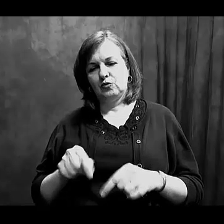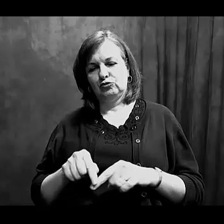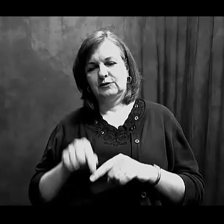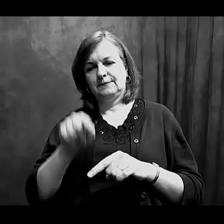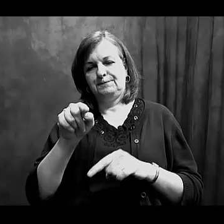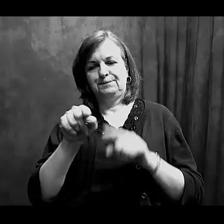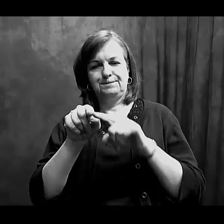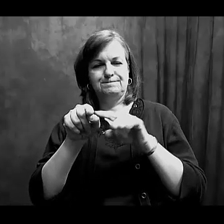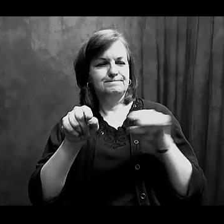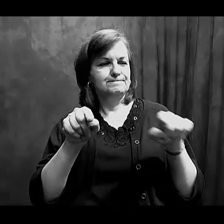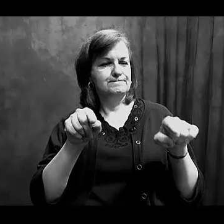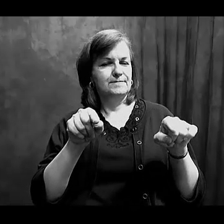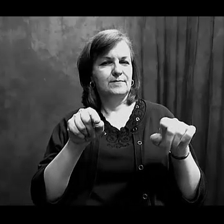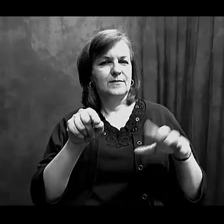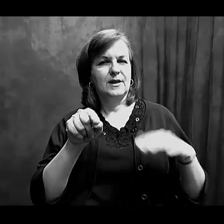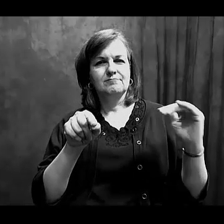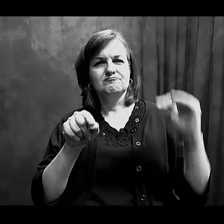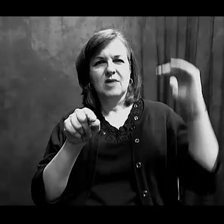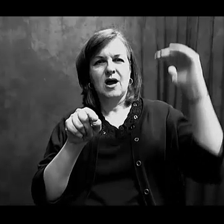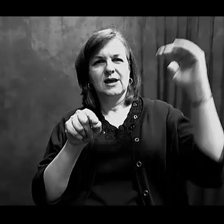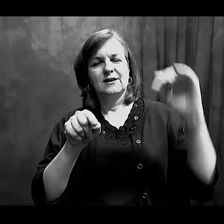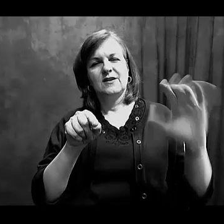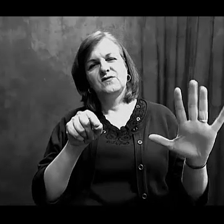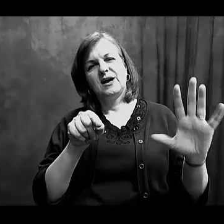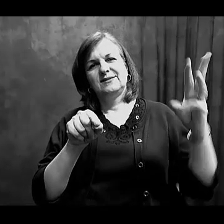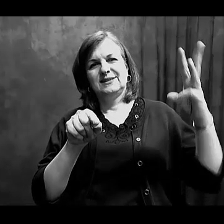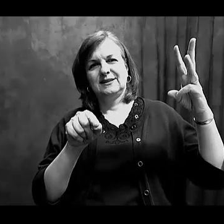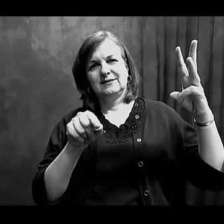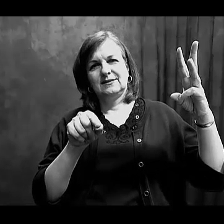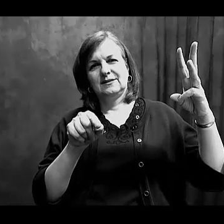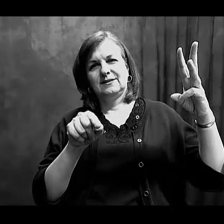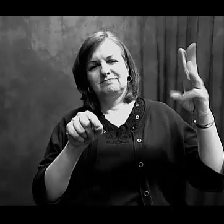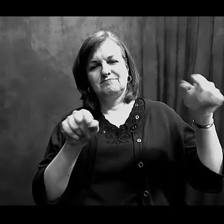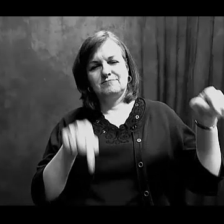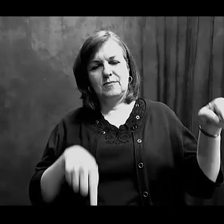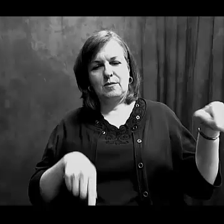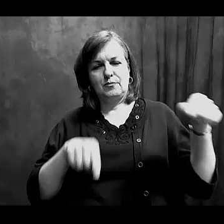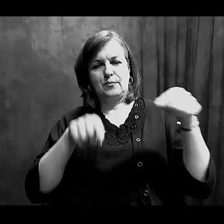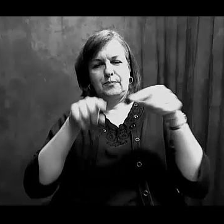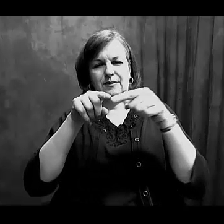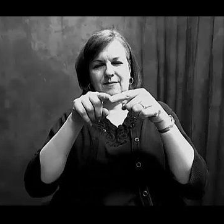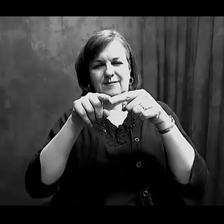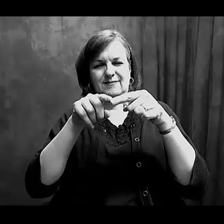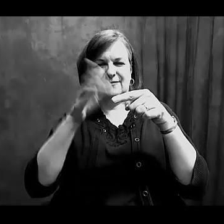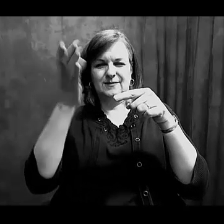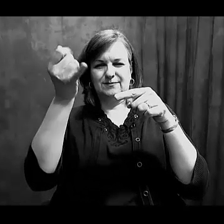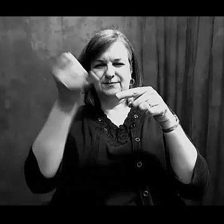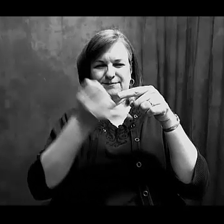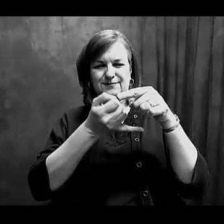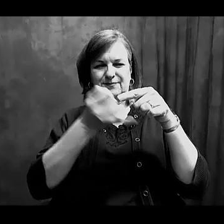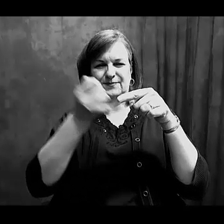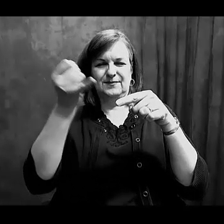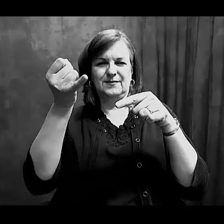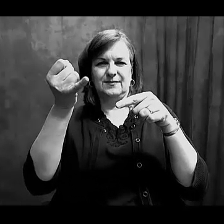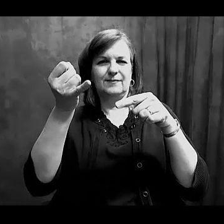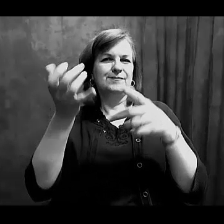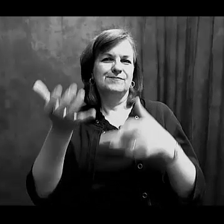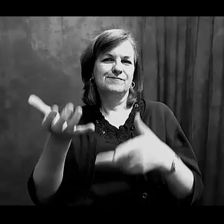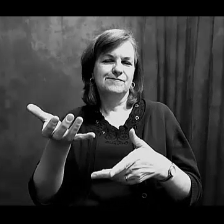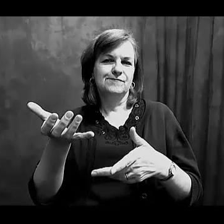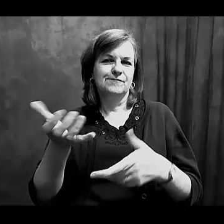so say you are 180 pounds and you are roughly